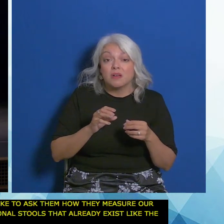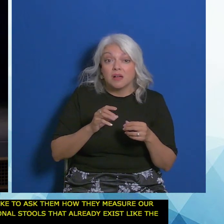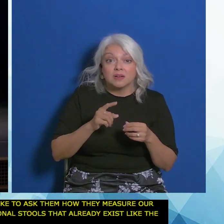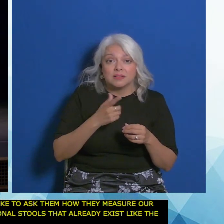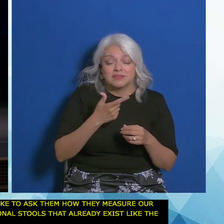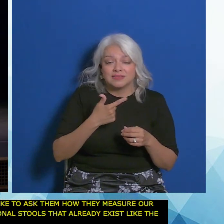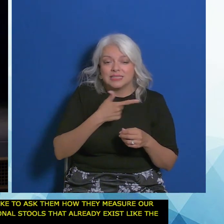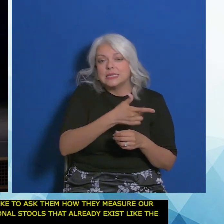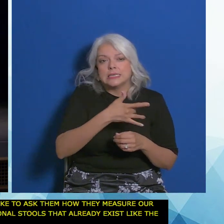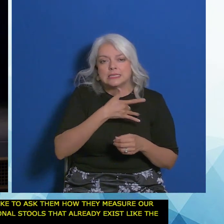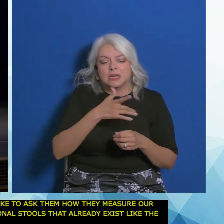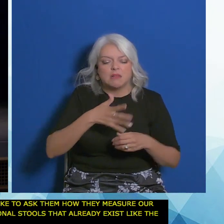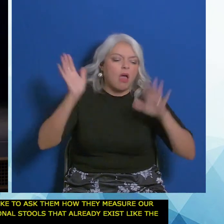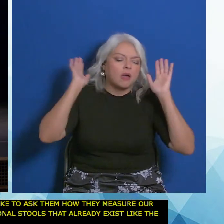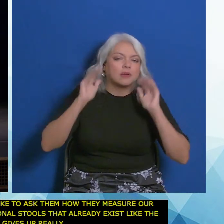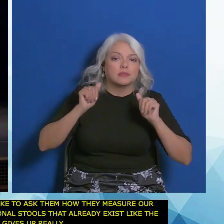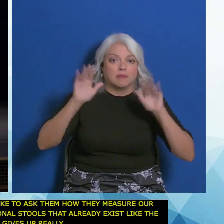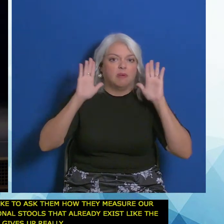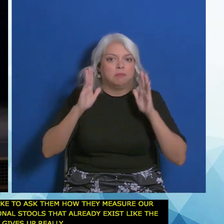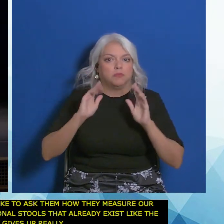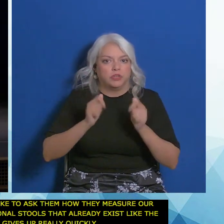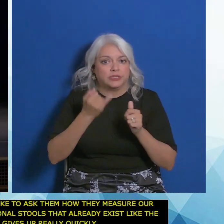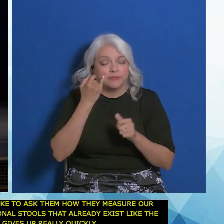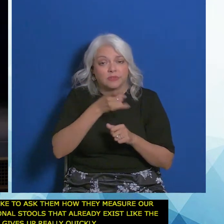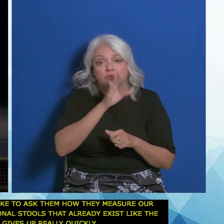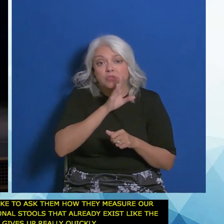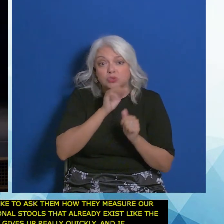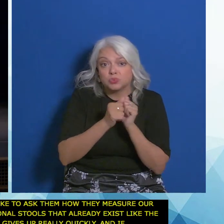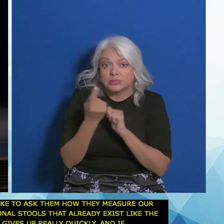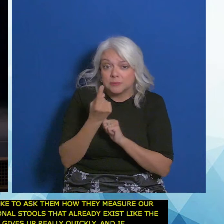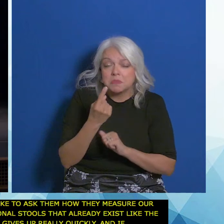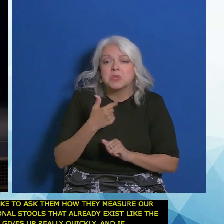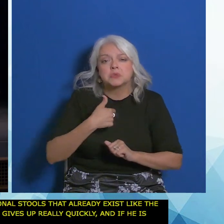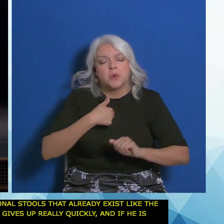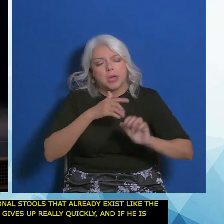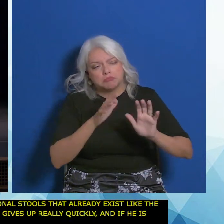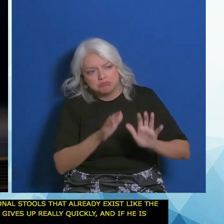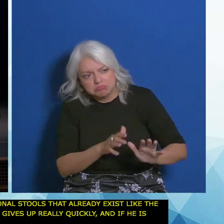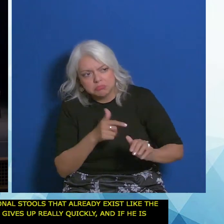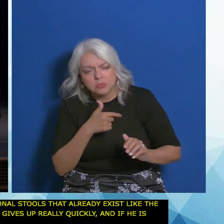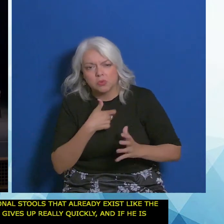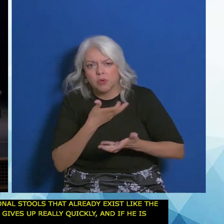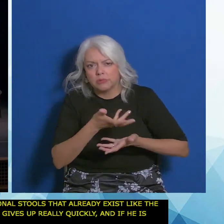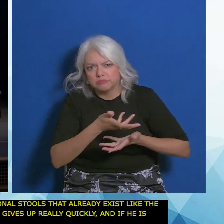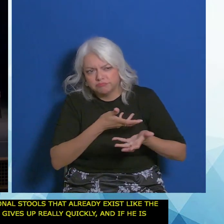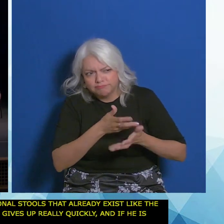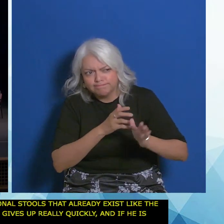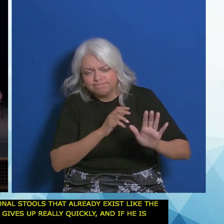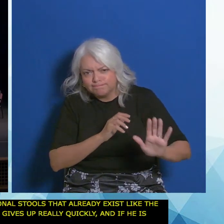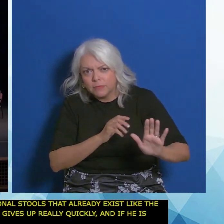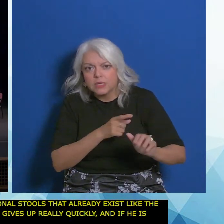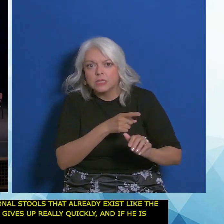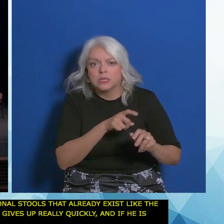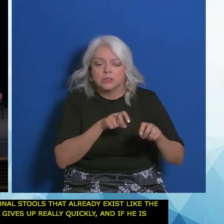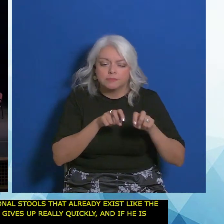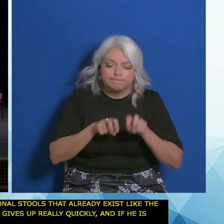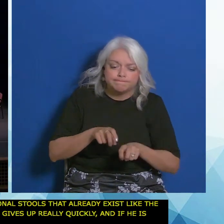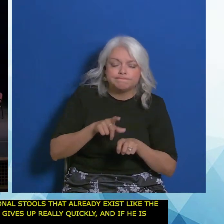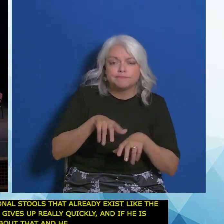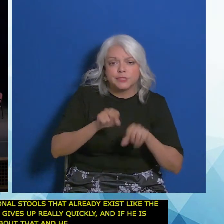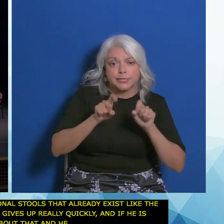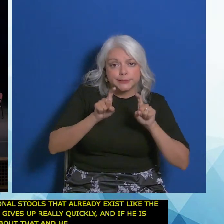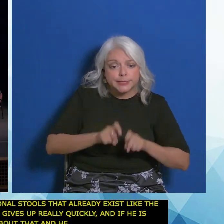gives up really quickly, and if he's frustrated with something, and so I wanted to talk to him about that. He sat down to take a test,